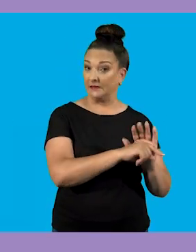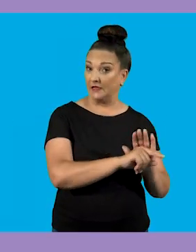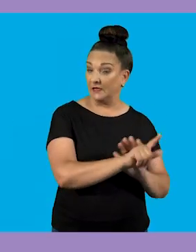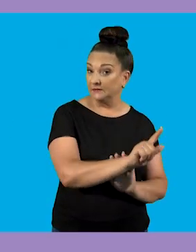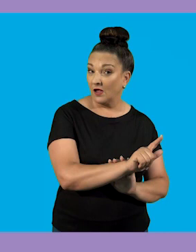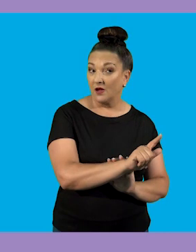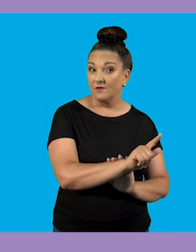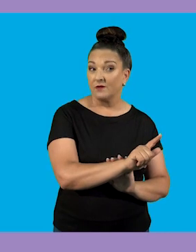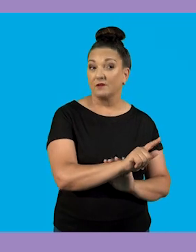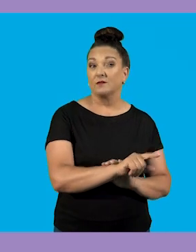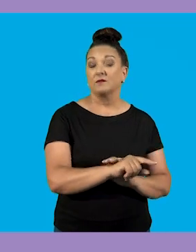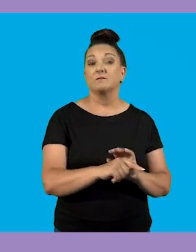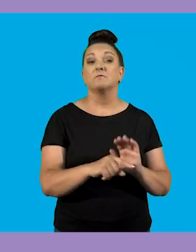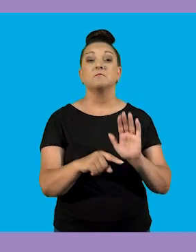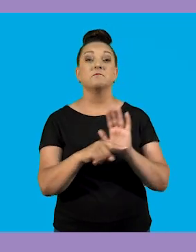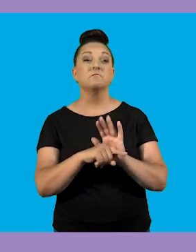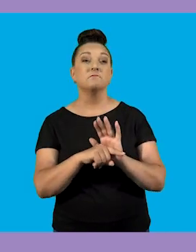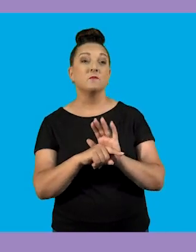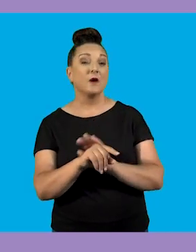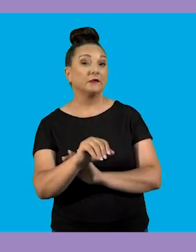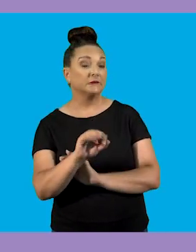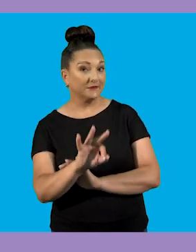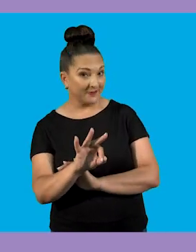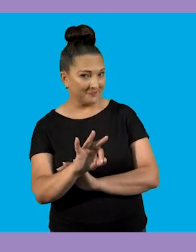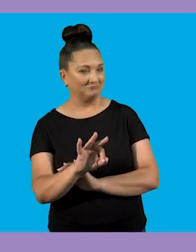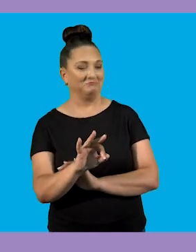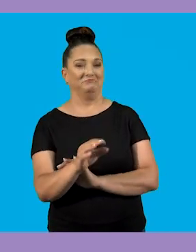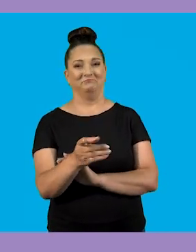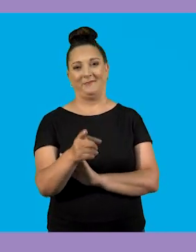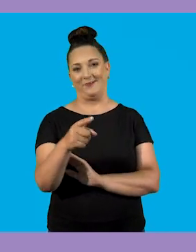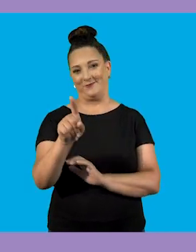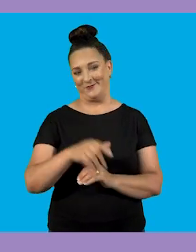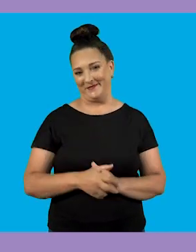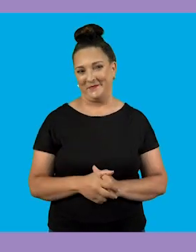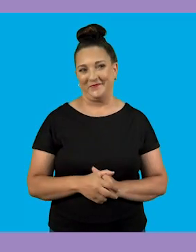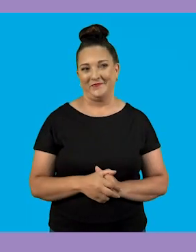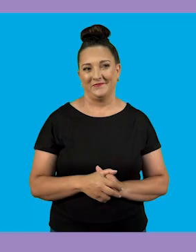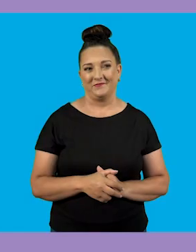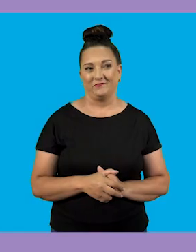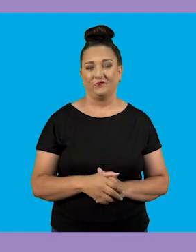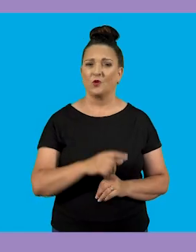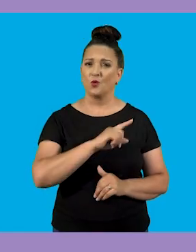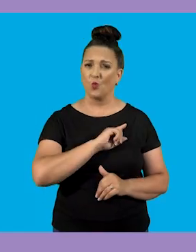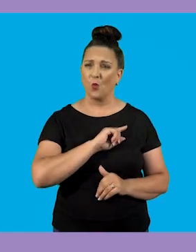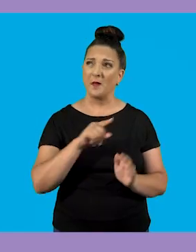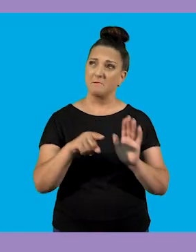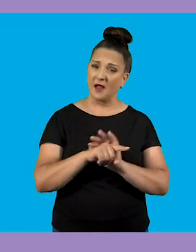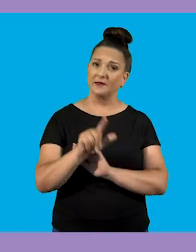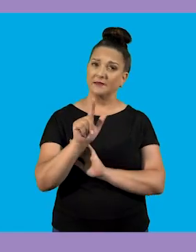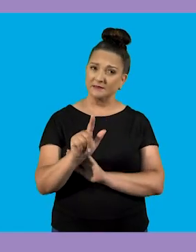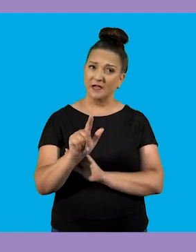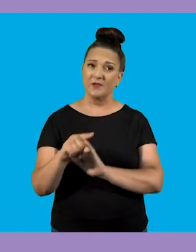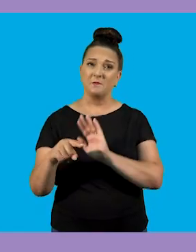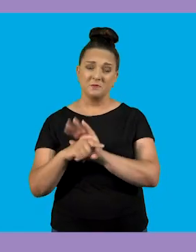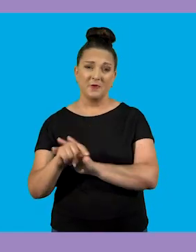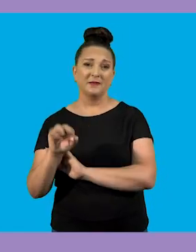negative 7, or sorry, a minus 7 and a minus 3, then you are absolutely correct, because minus